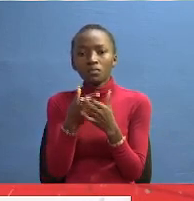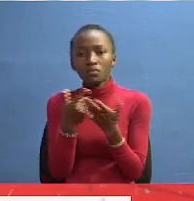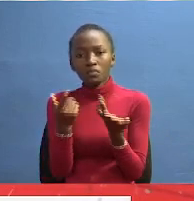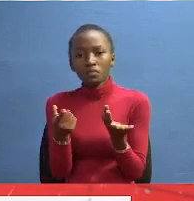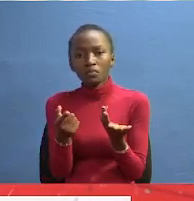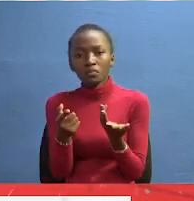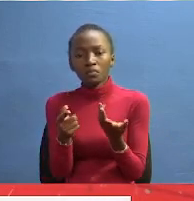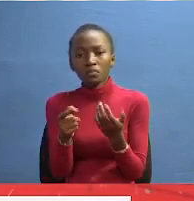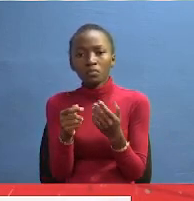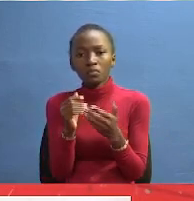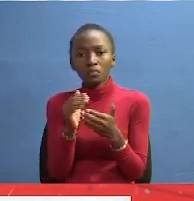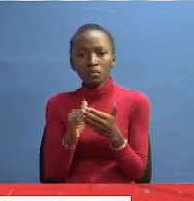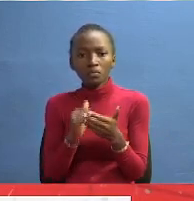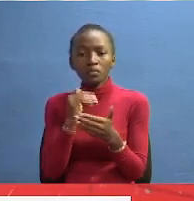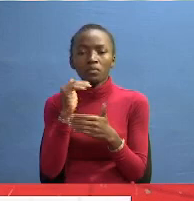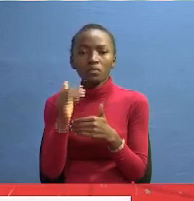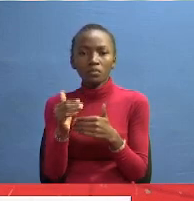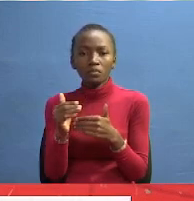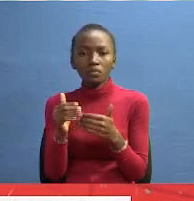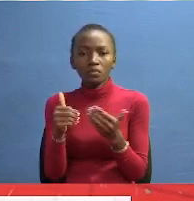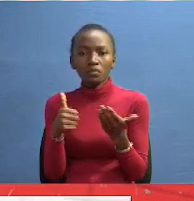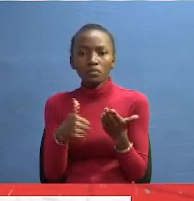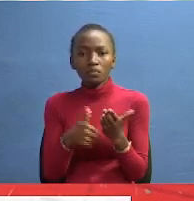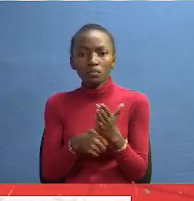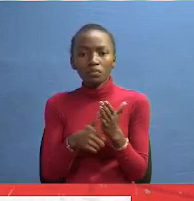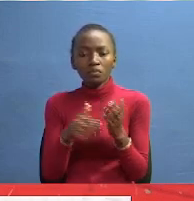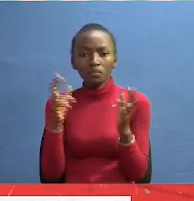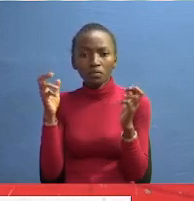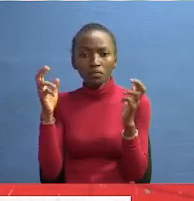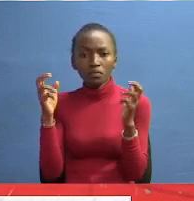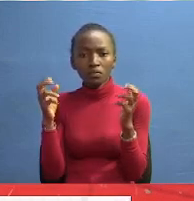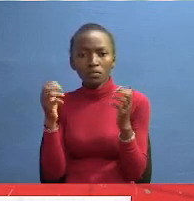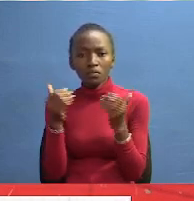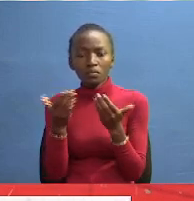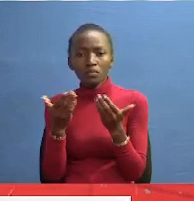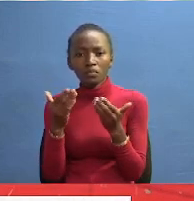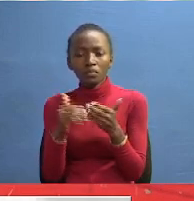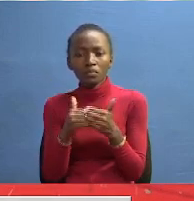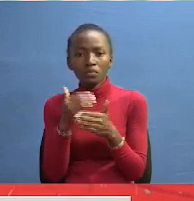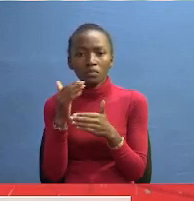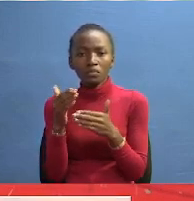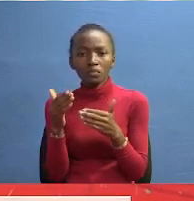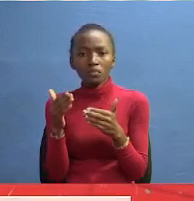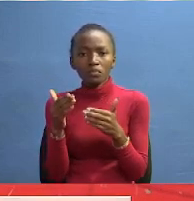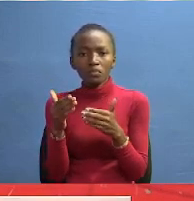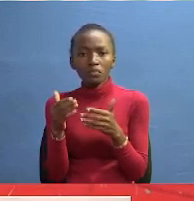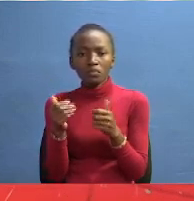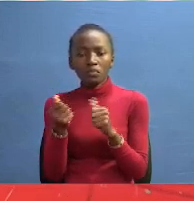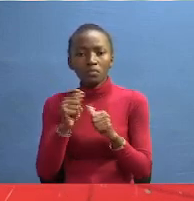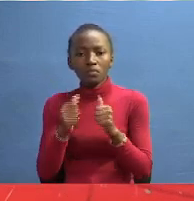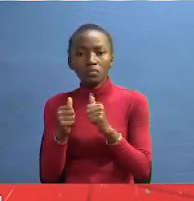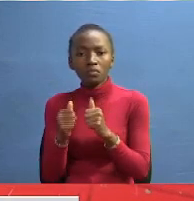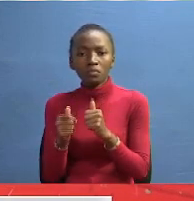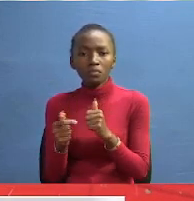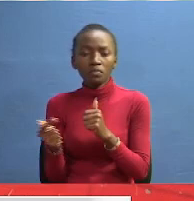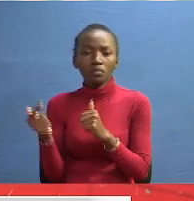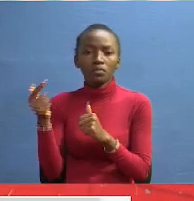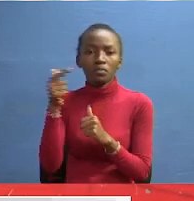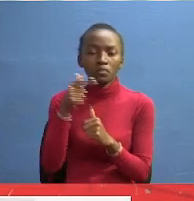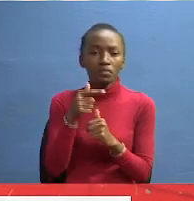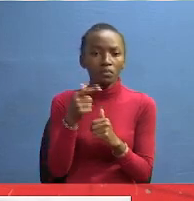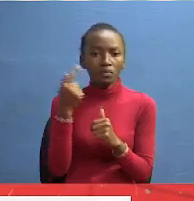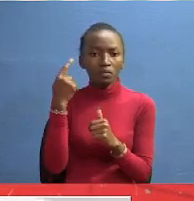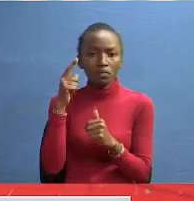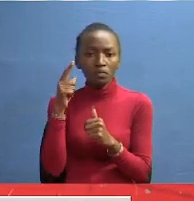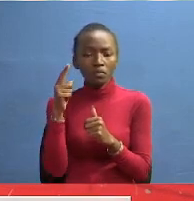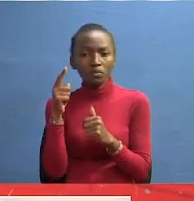is external factors, where the external actors have been now coming in because of the amount of minerals